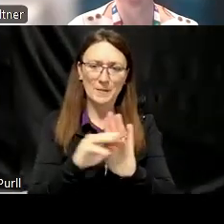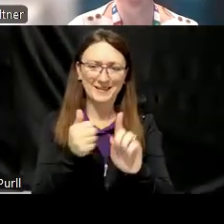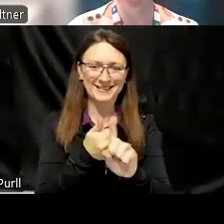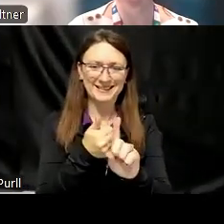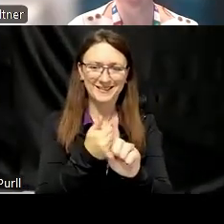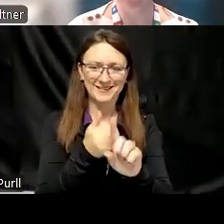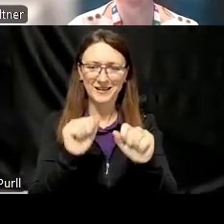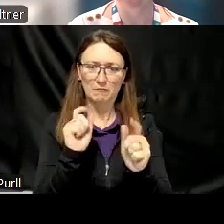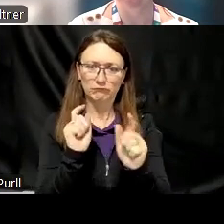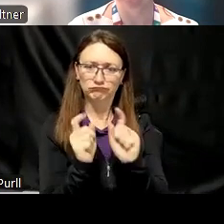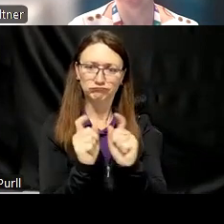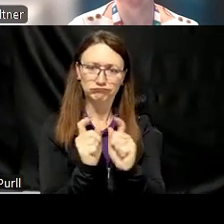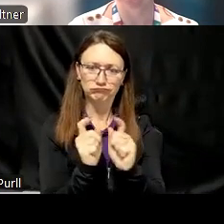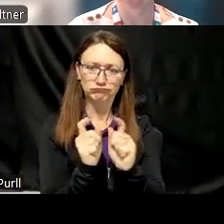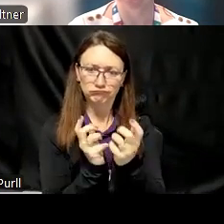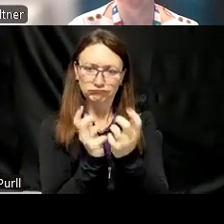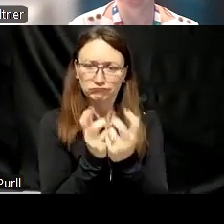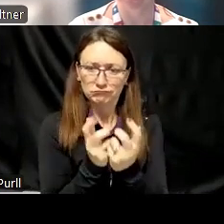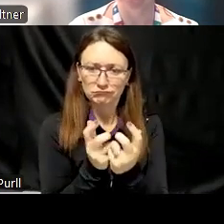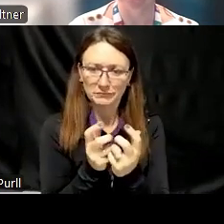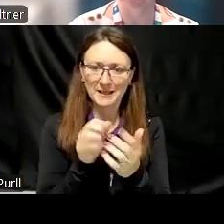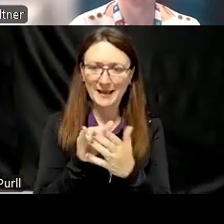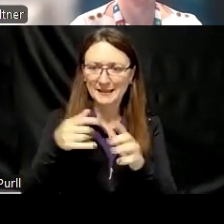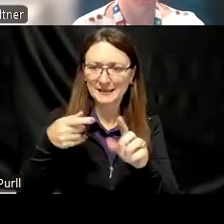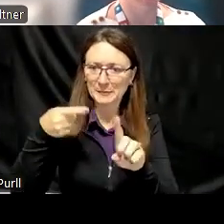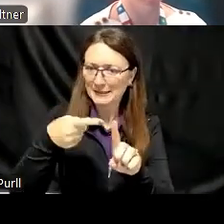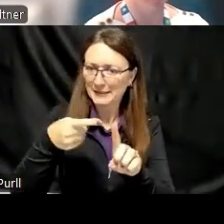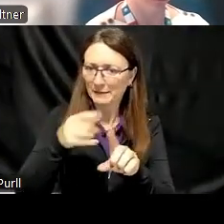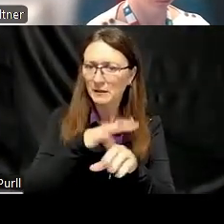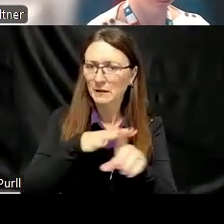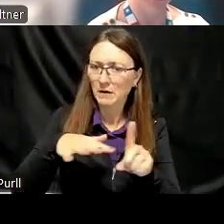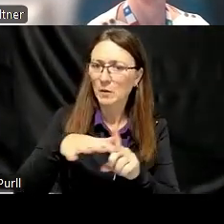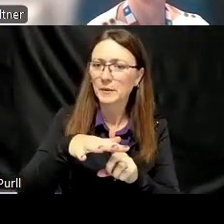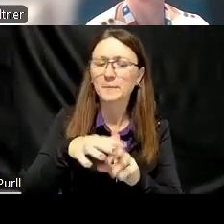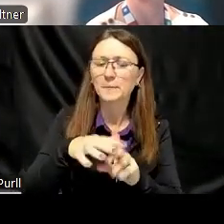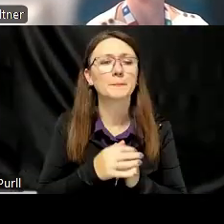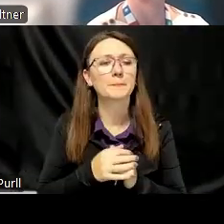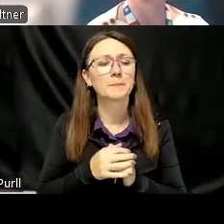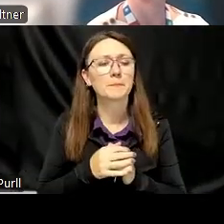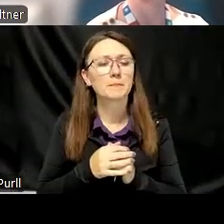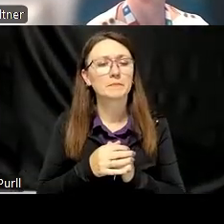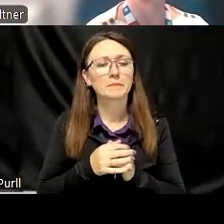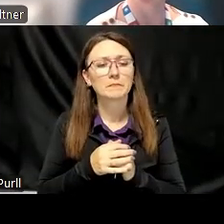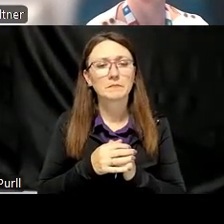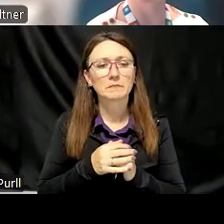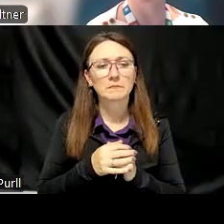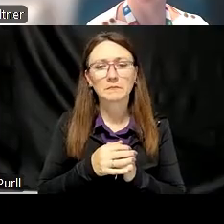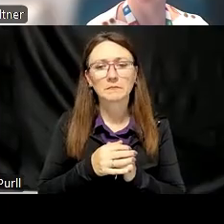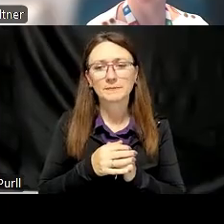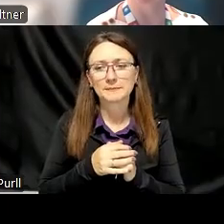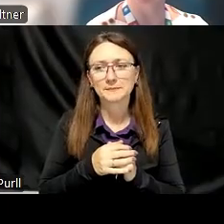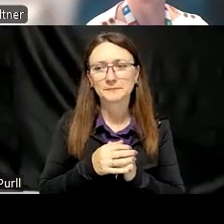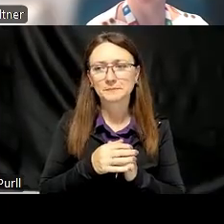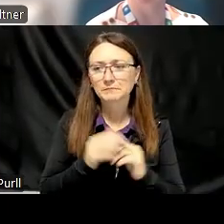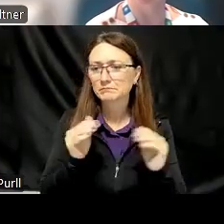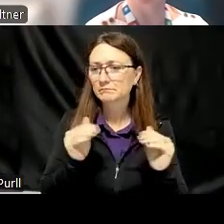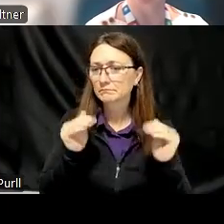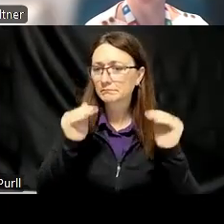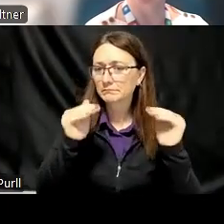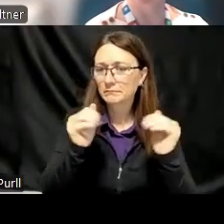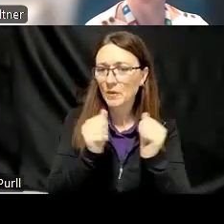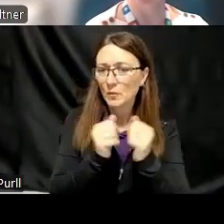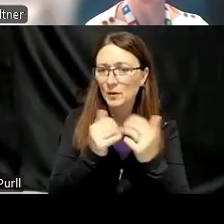in that given environment. We've seen advancements in